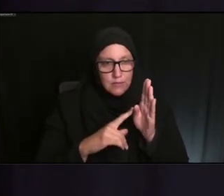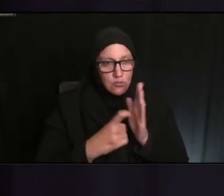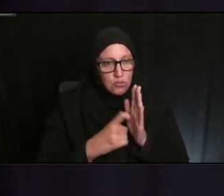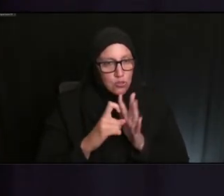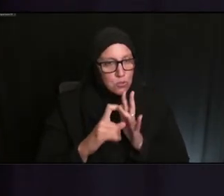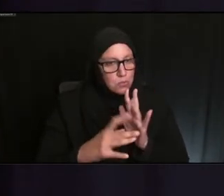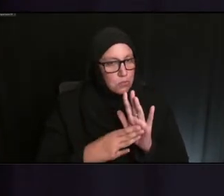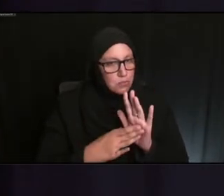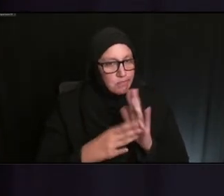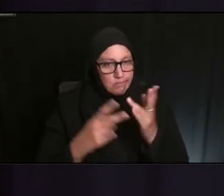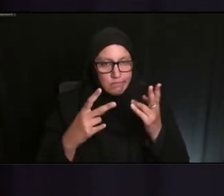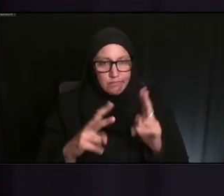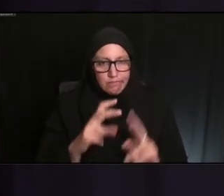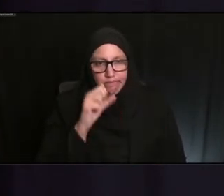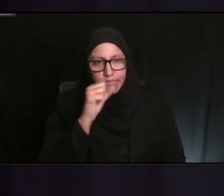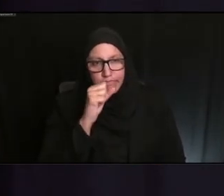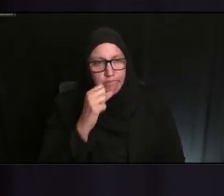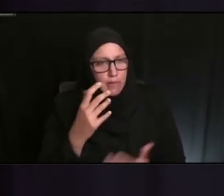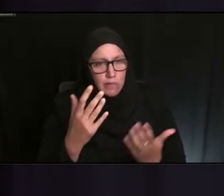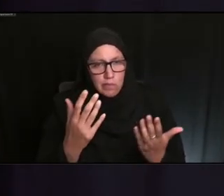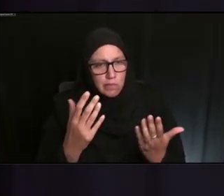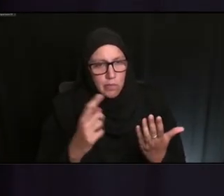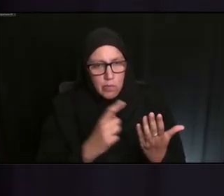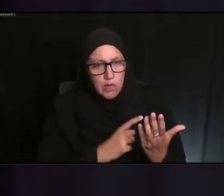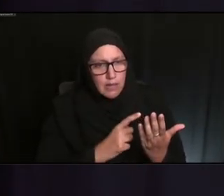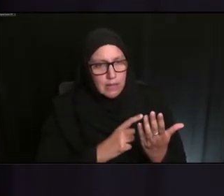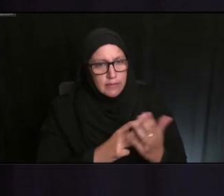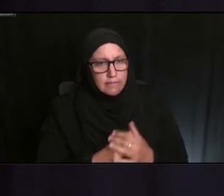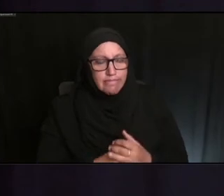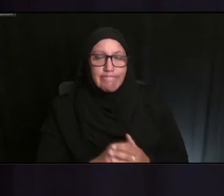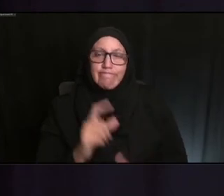We're going to look at a hadith and then we'll delve into the life of the Imam.